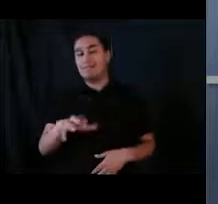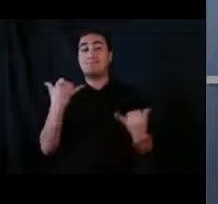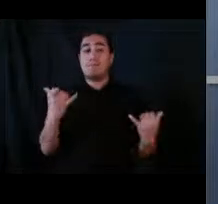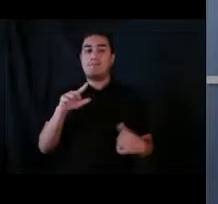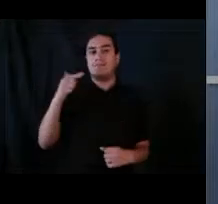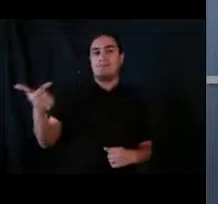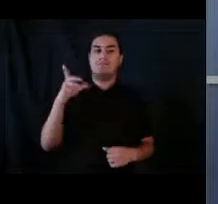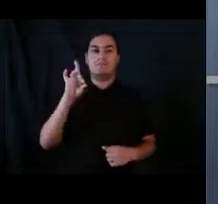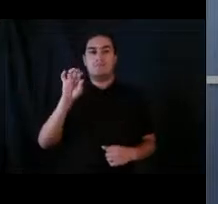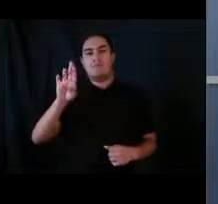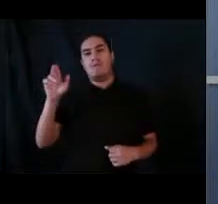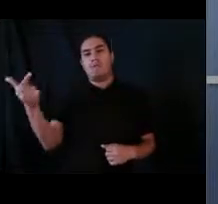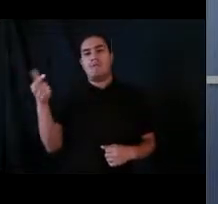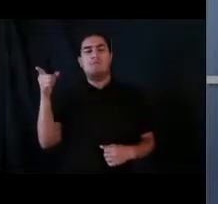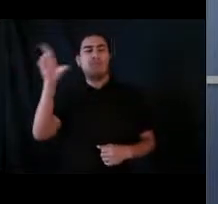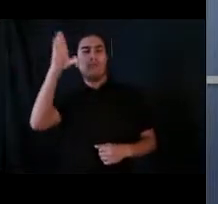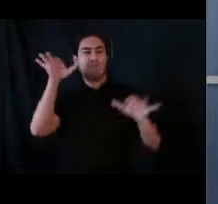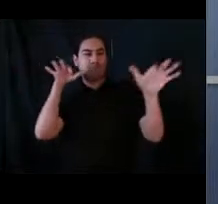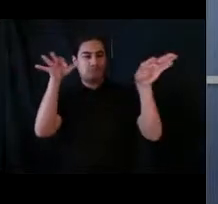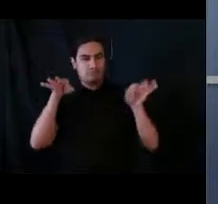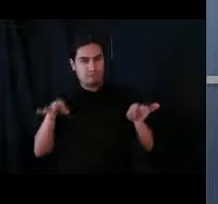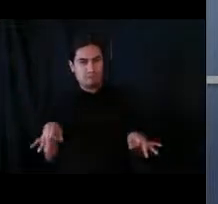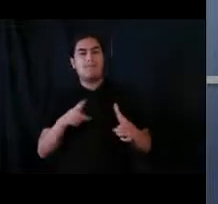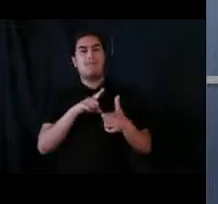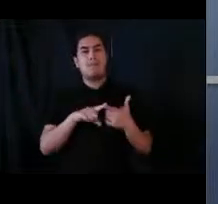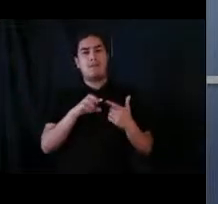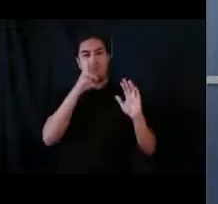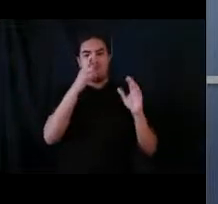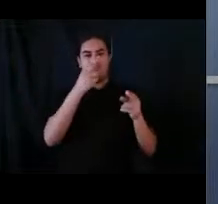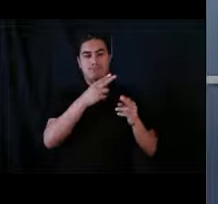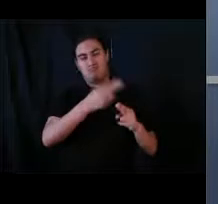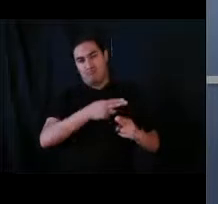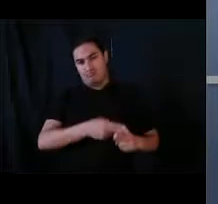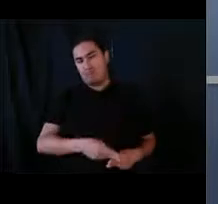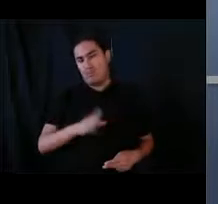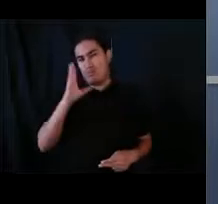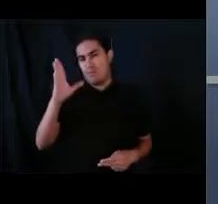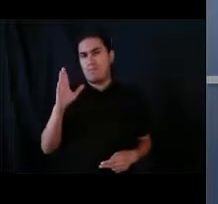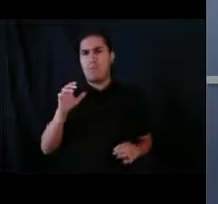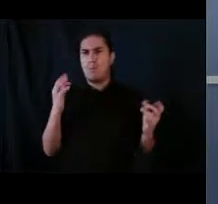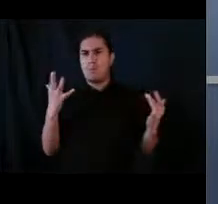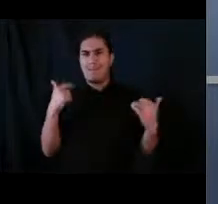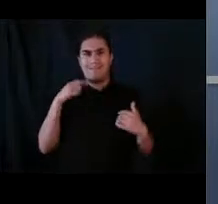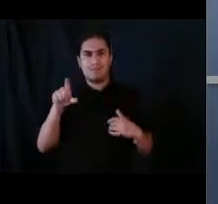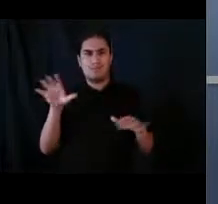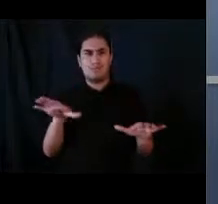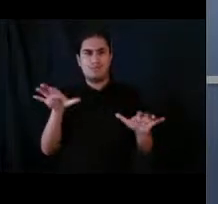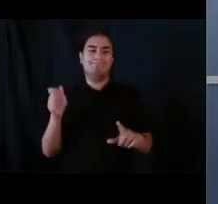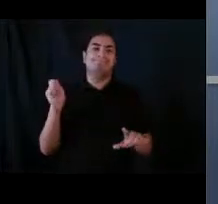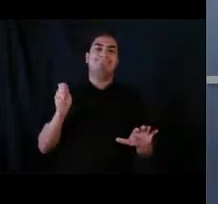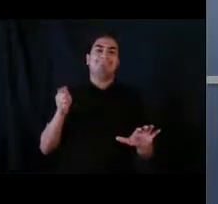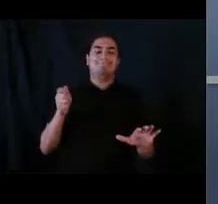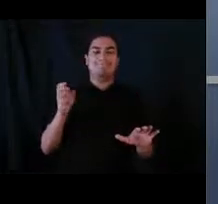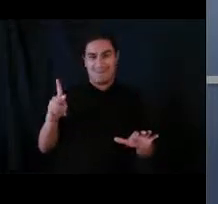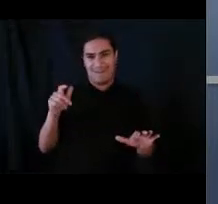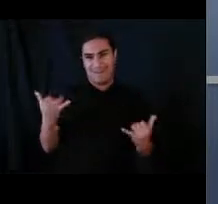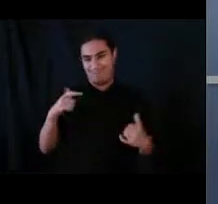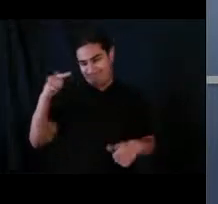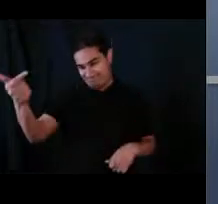doug to give us some instructions and then to take roll oh wait i have to do this okay now